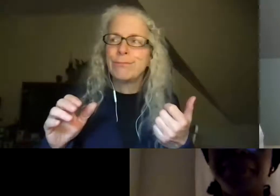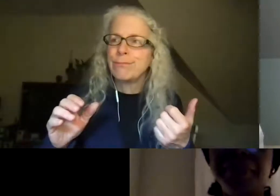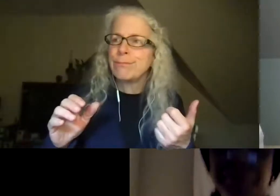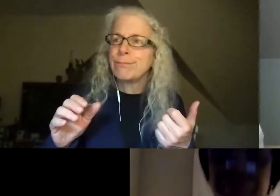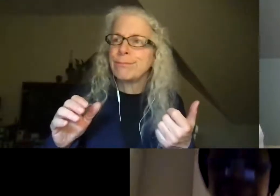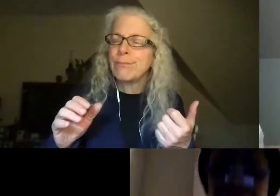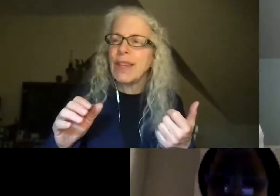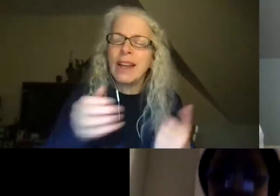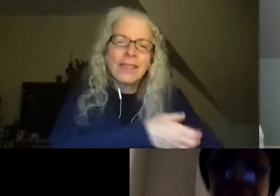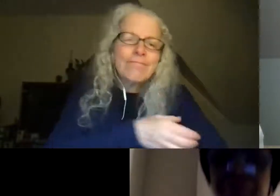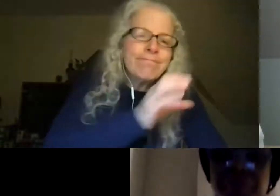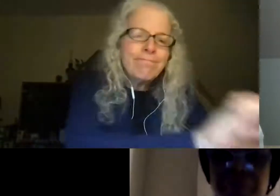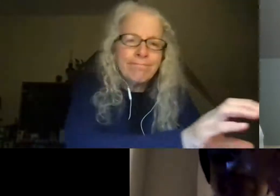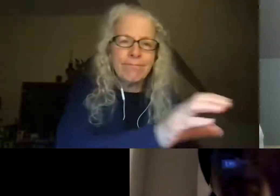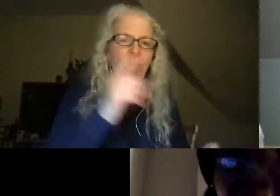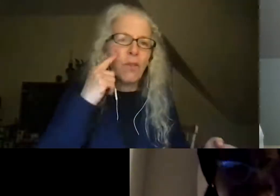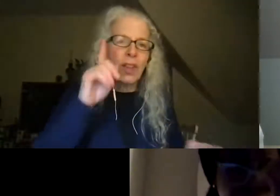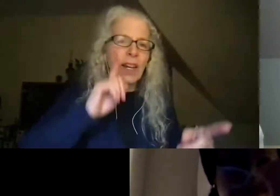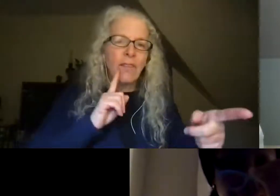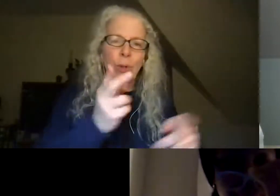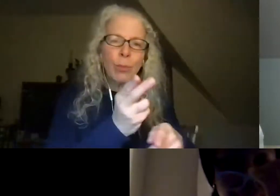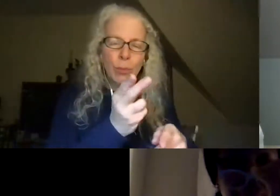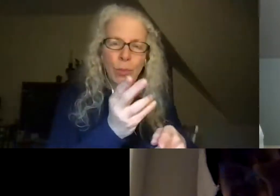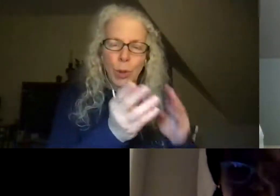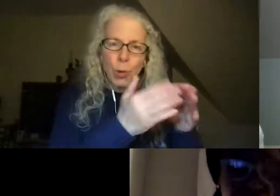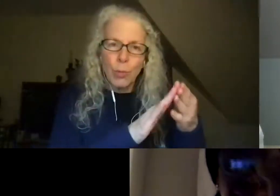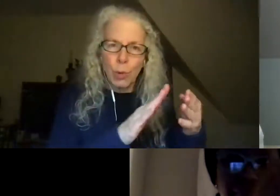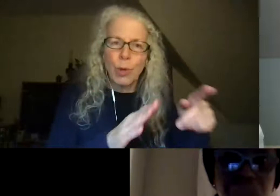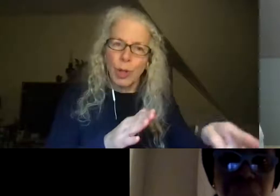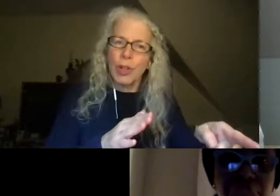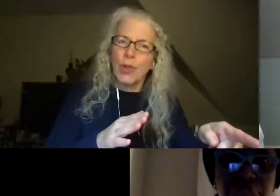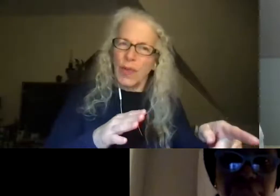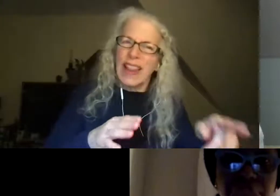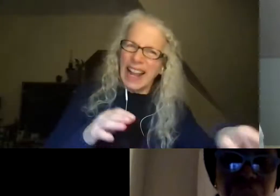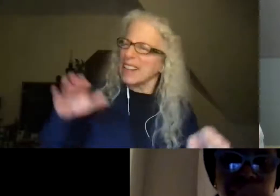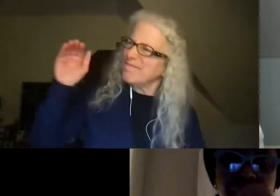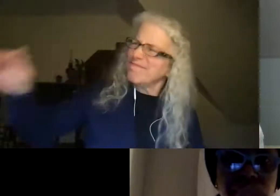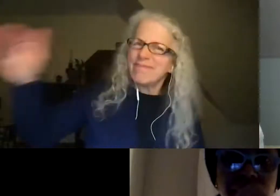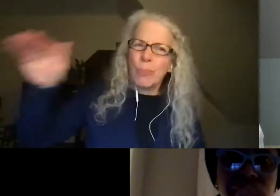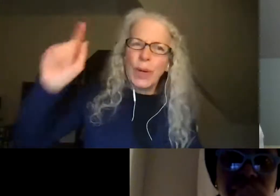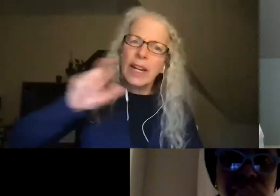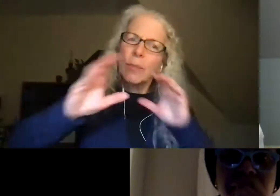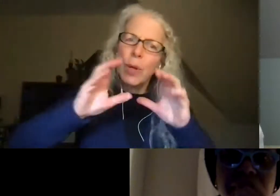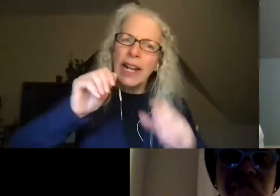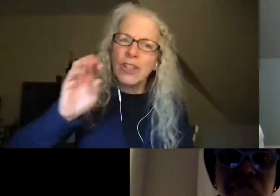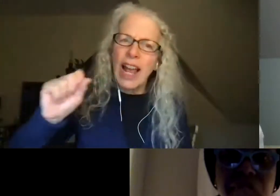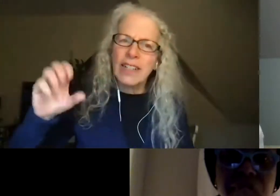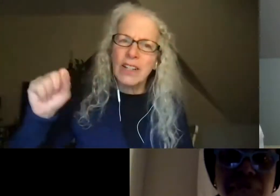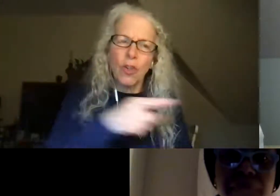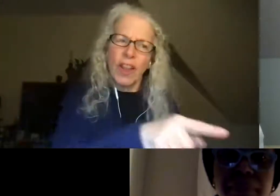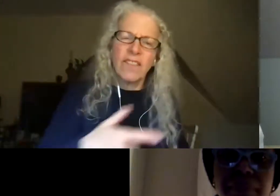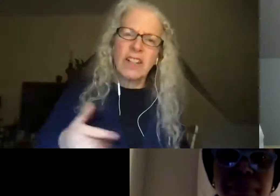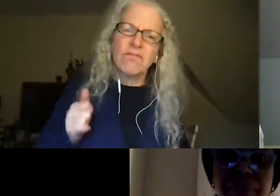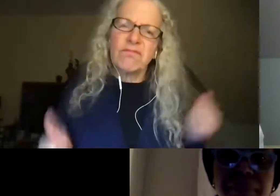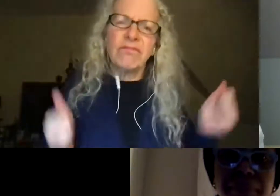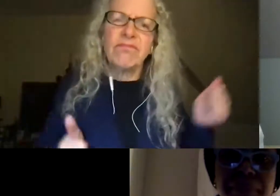empower the deaf community to make these requests and to fight to get that communication access for themselves. So we are seeing